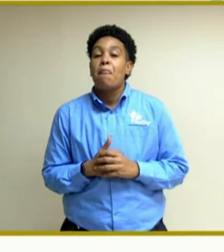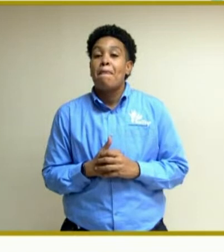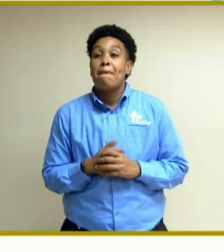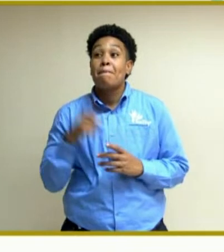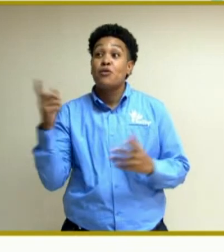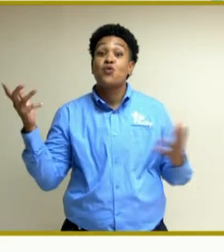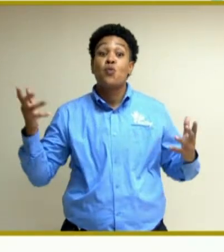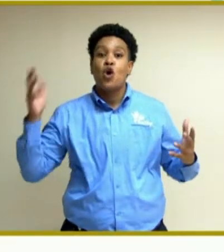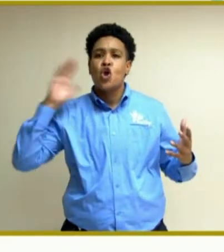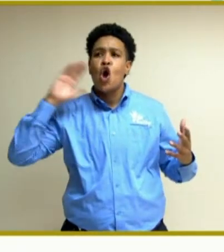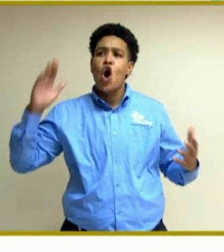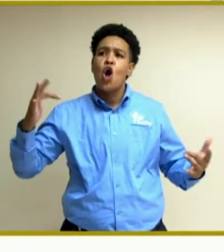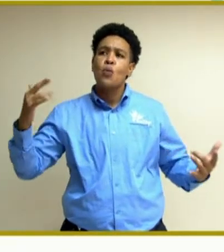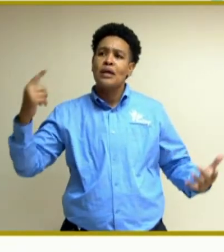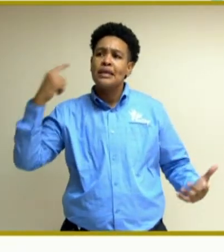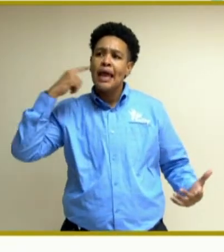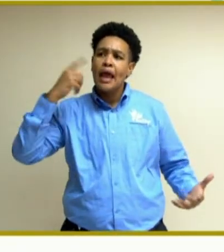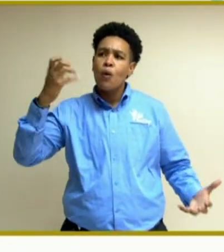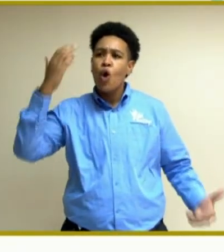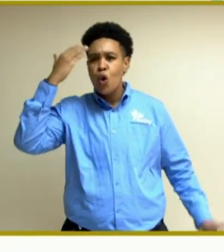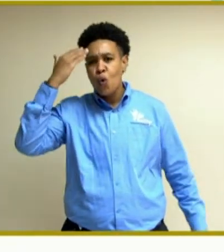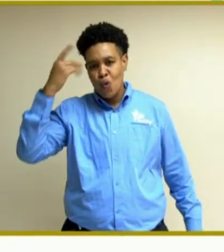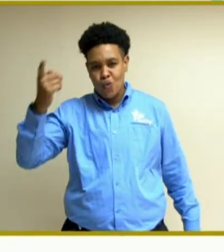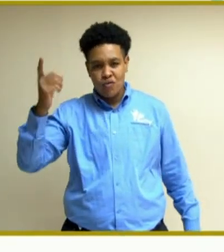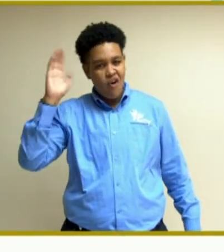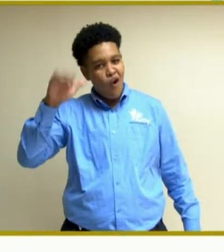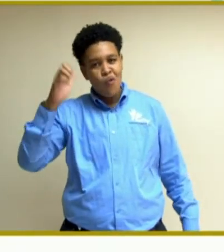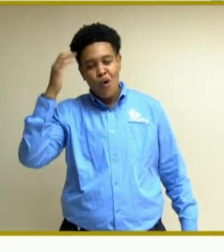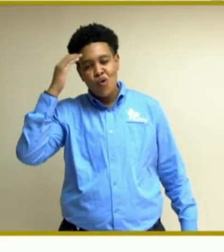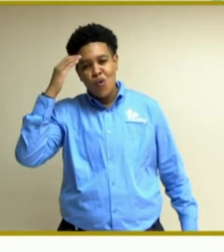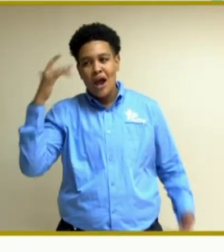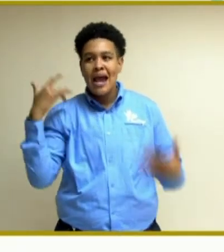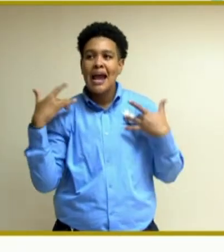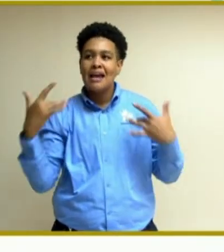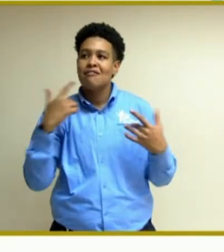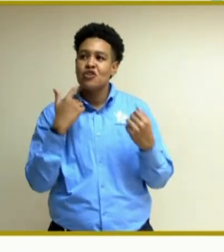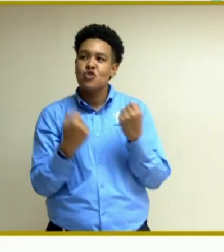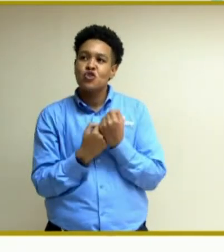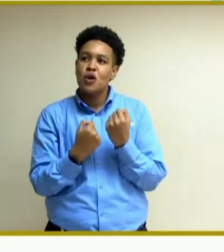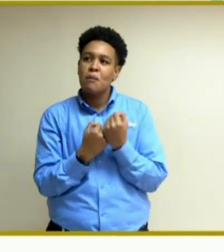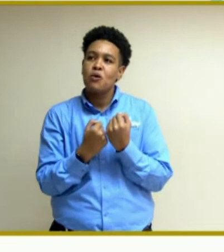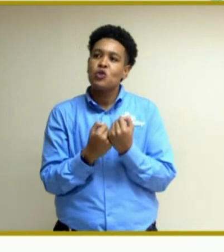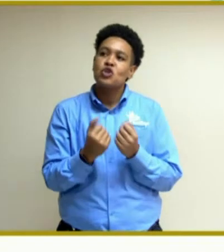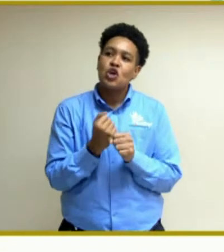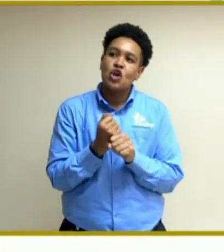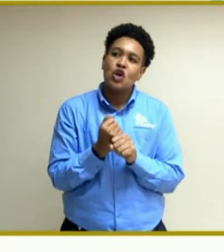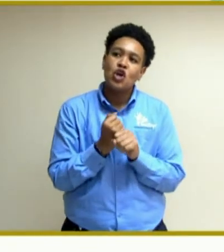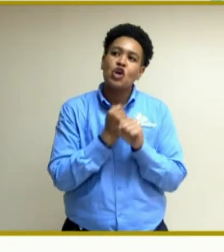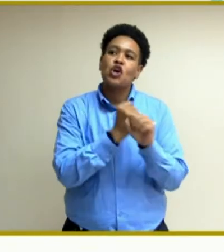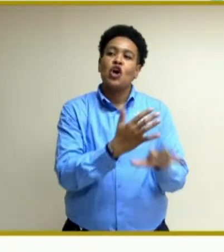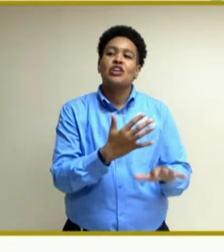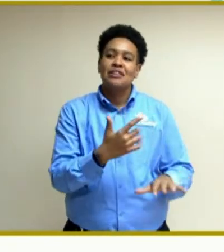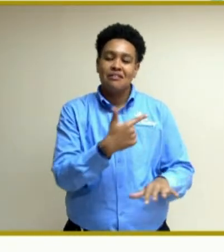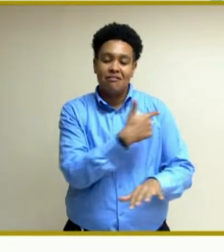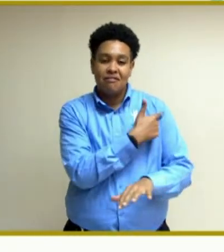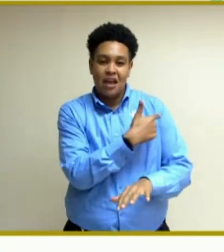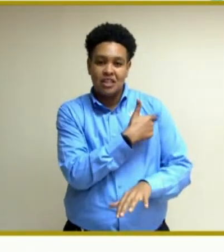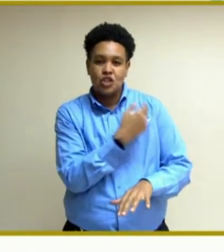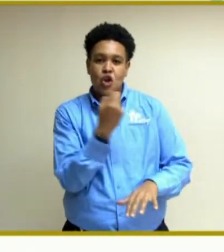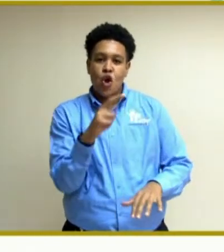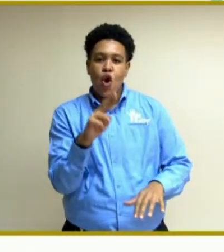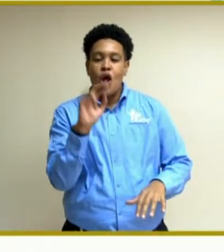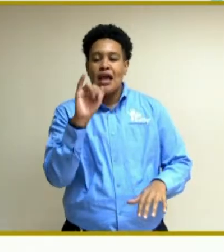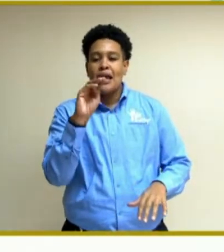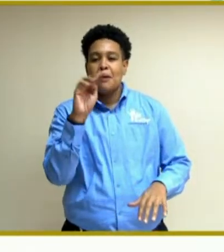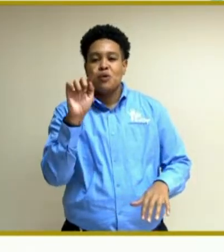what everybody is waiting to hear about. The events that's supposedly attributed to vaccination or